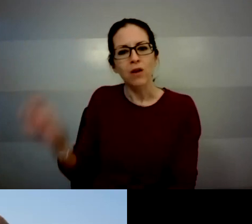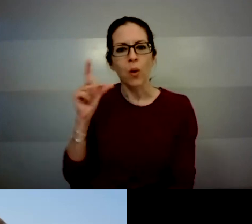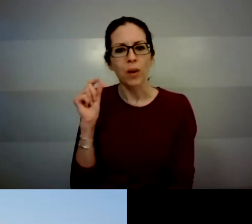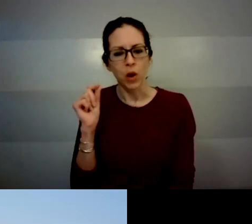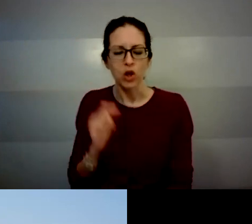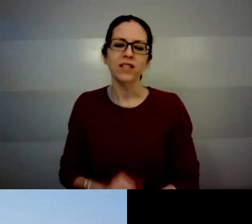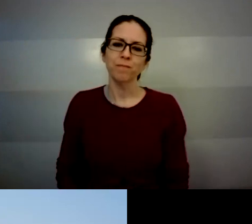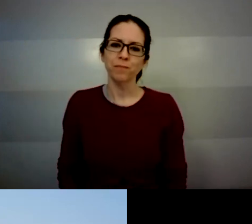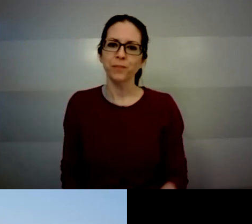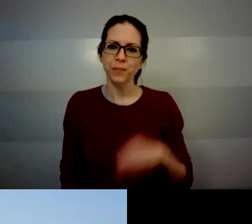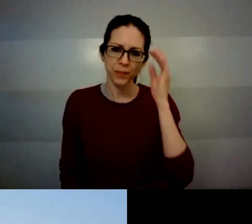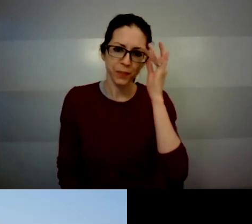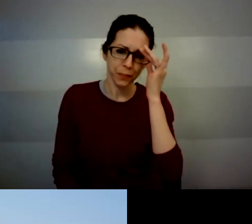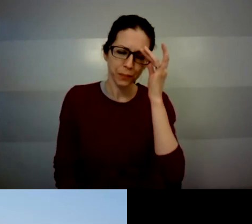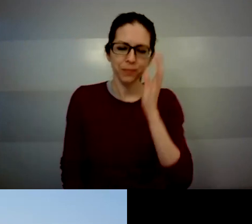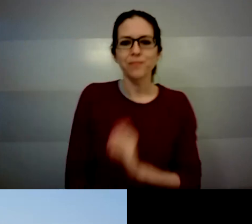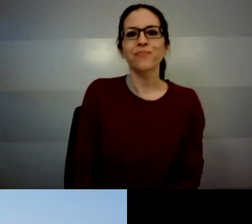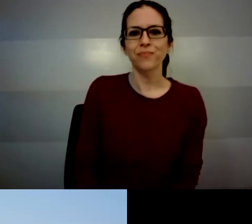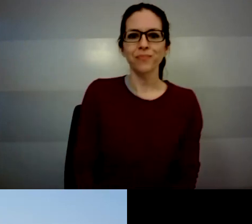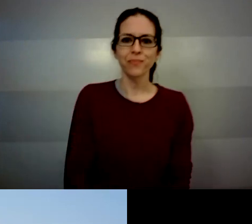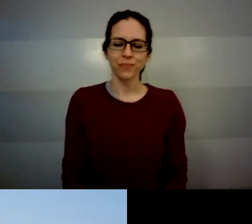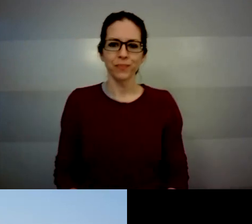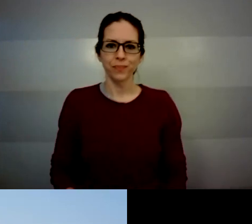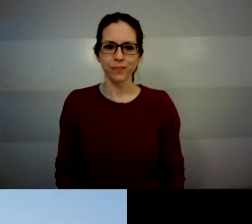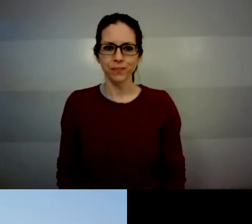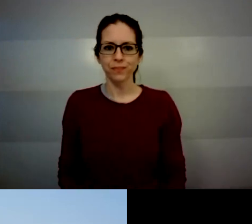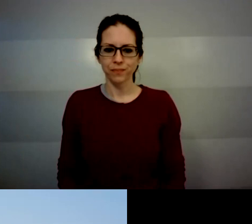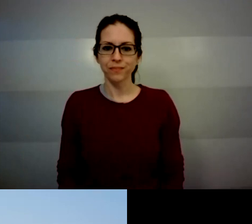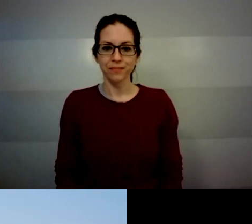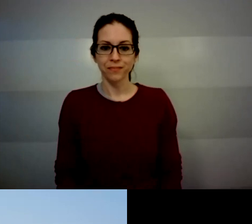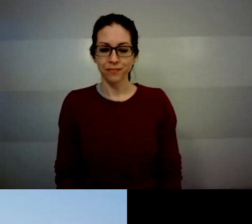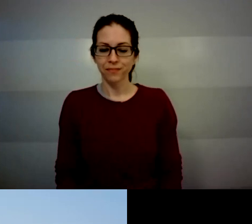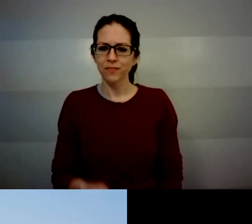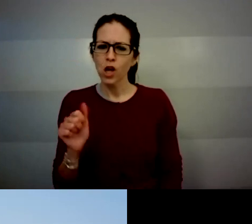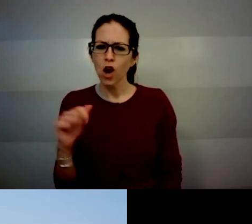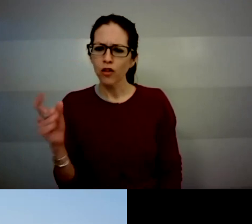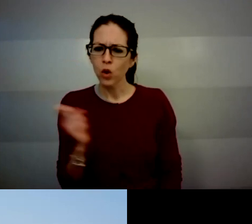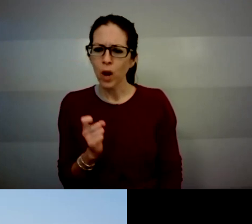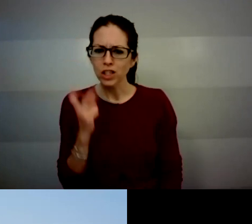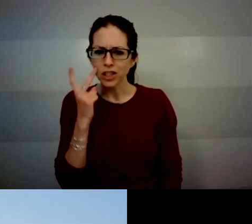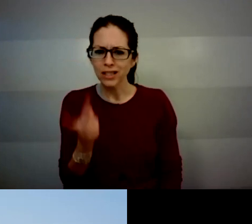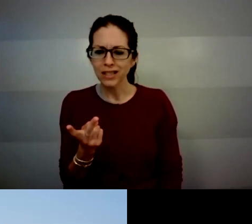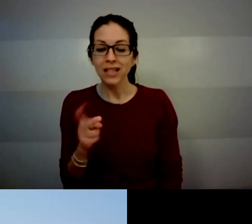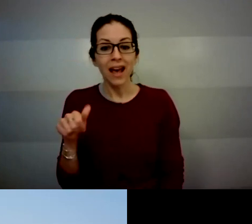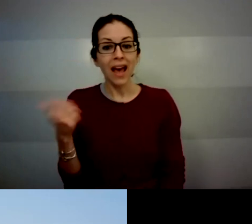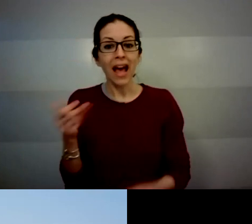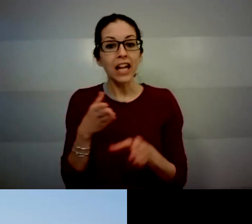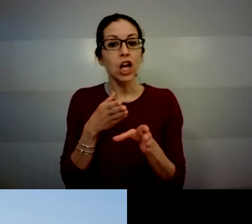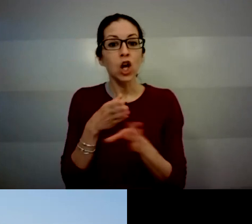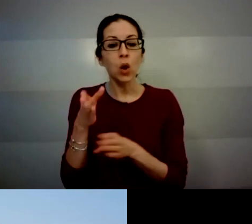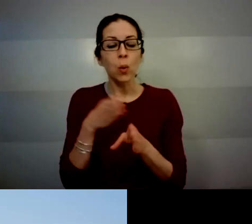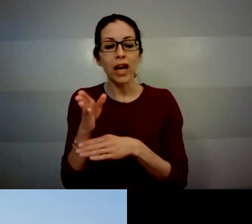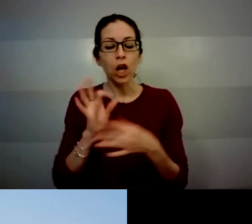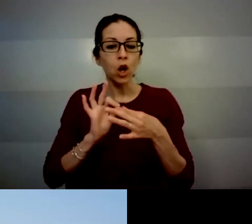in parts of Africa. Wow. Another one came in. Are there any careers in